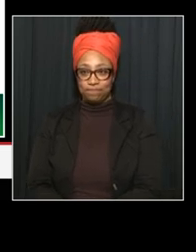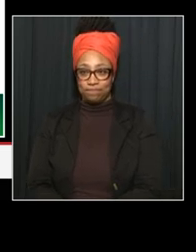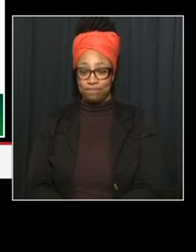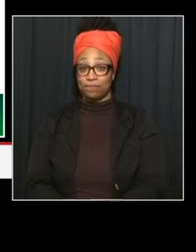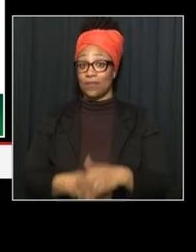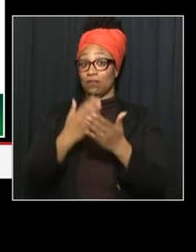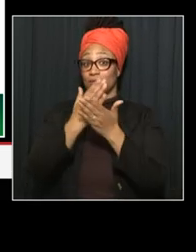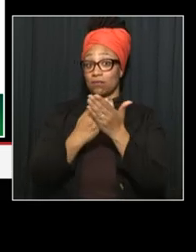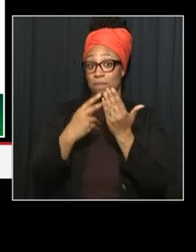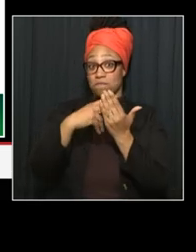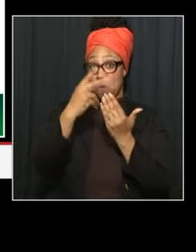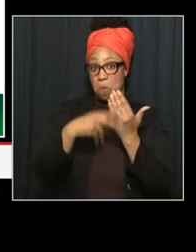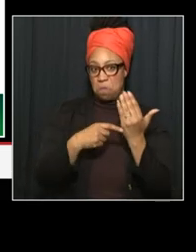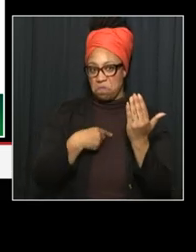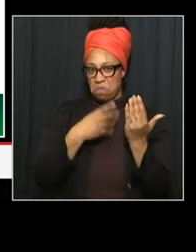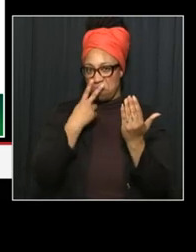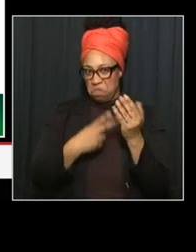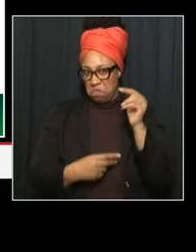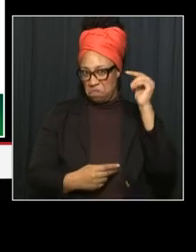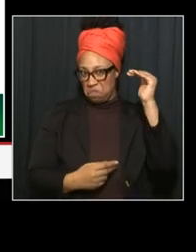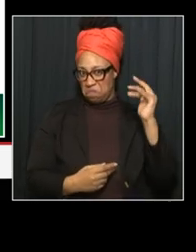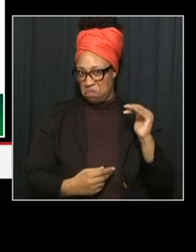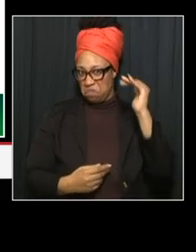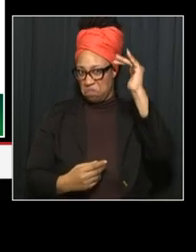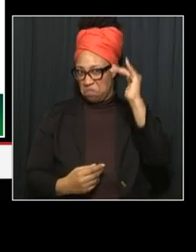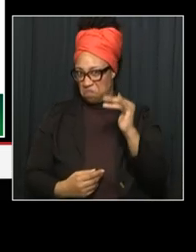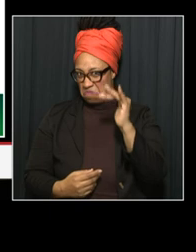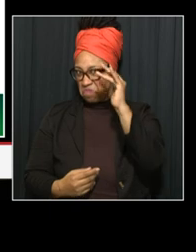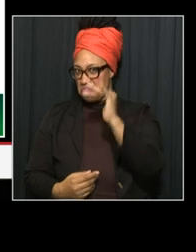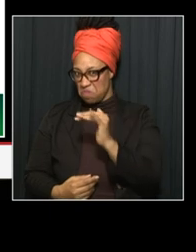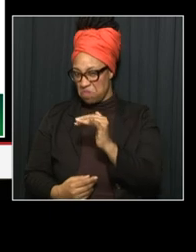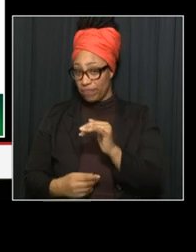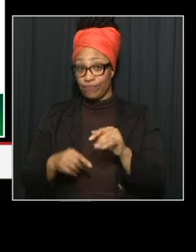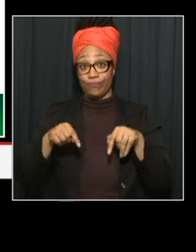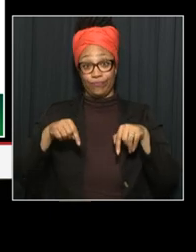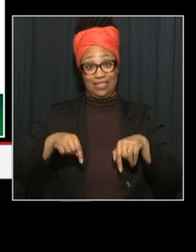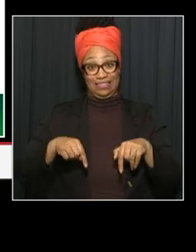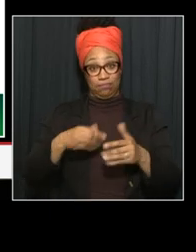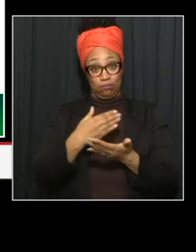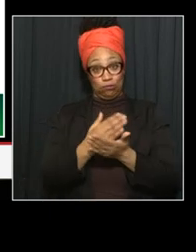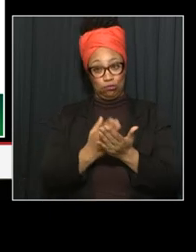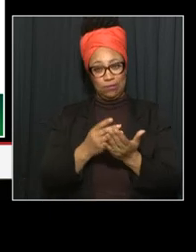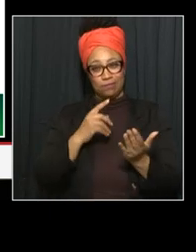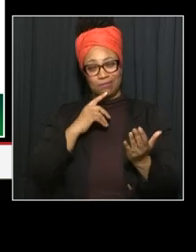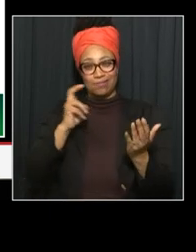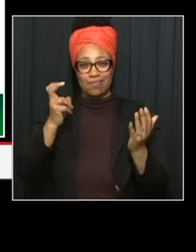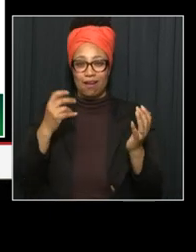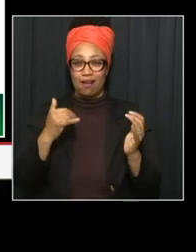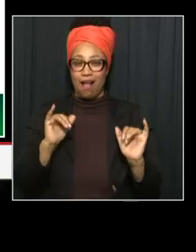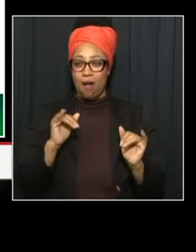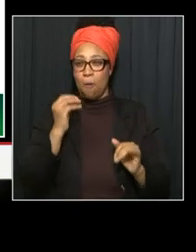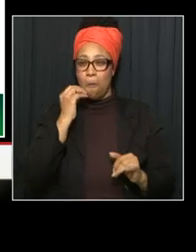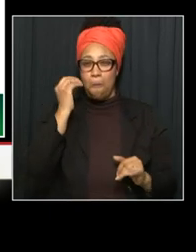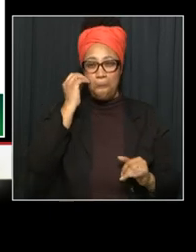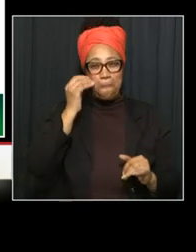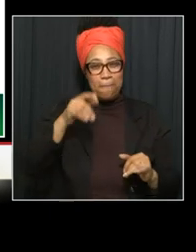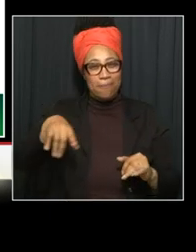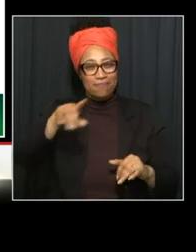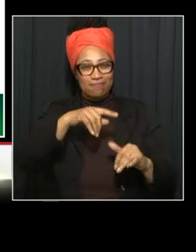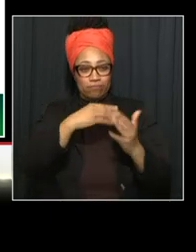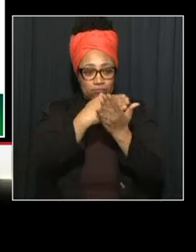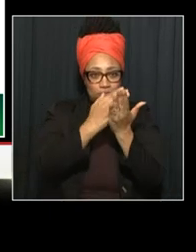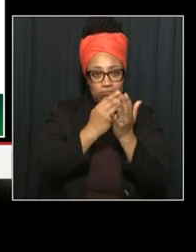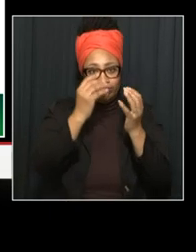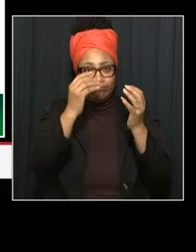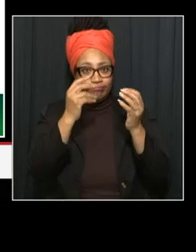household budget, and we're a household budget, just a multi-billion-dollar one, what's that look like? Well, here are the basic breakouts, and I'm going to